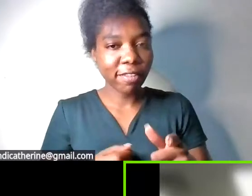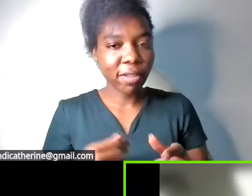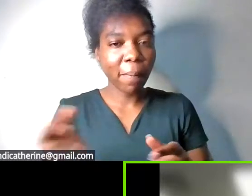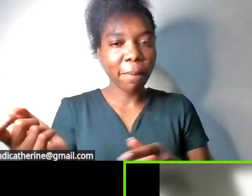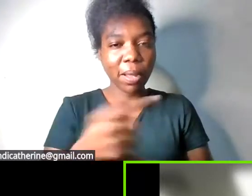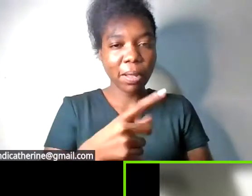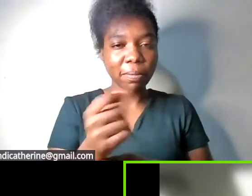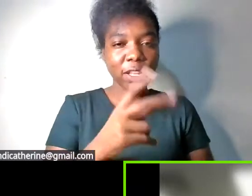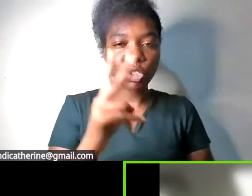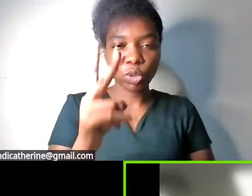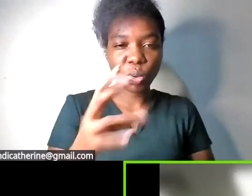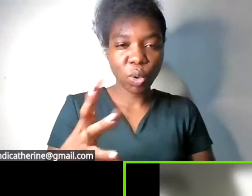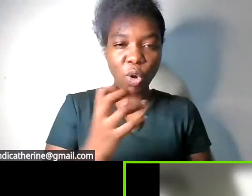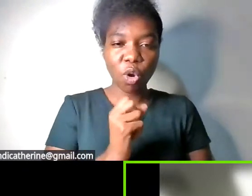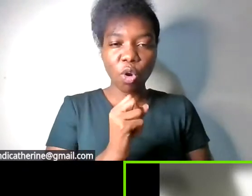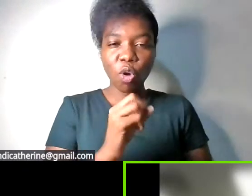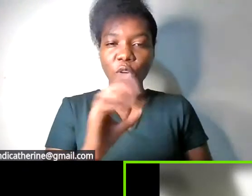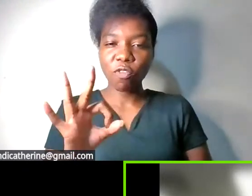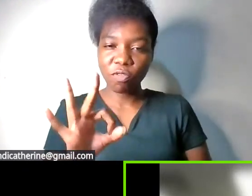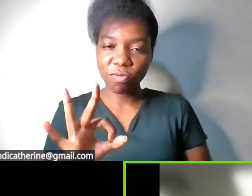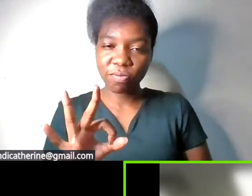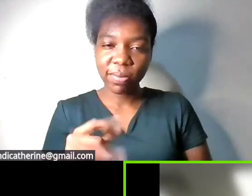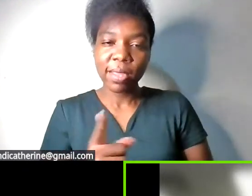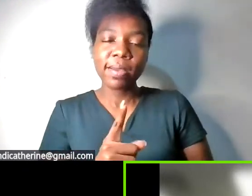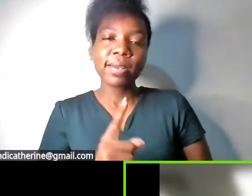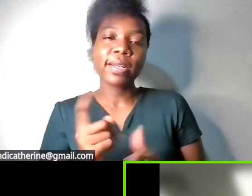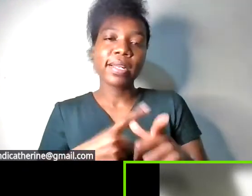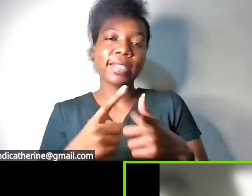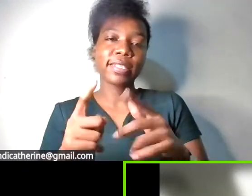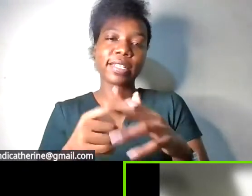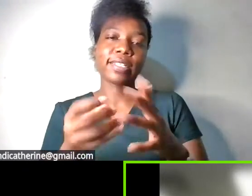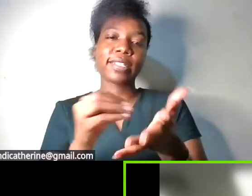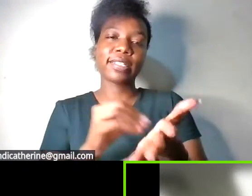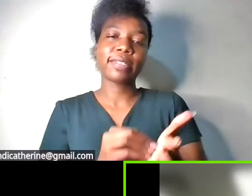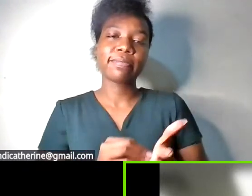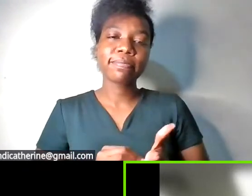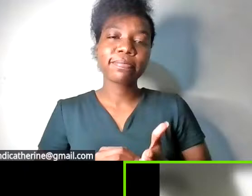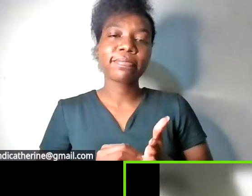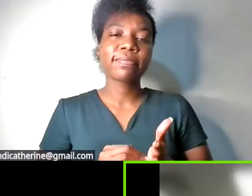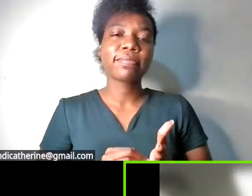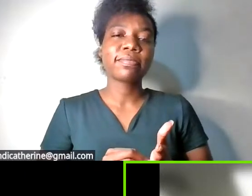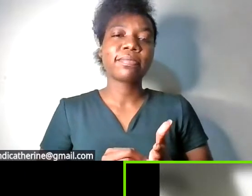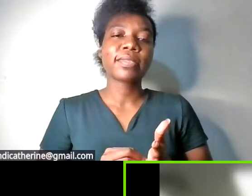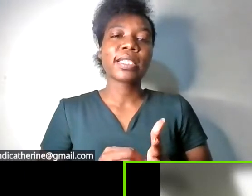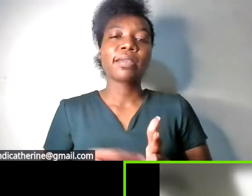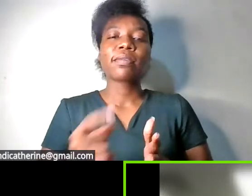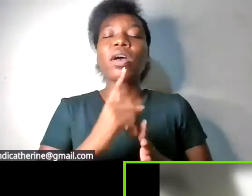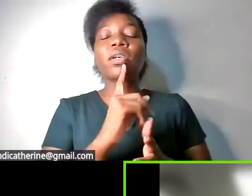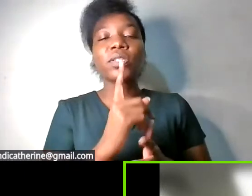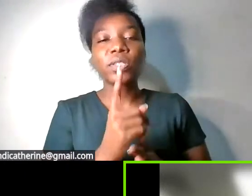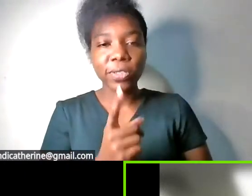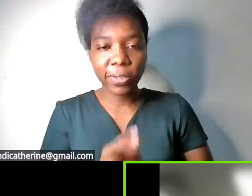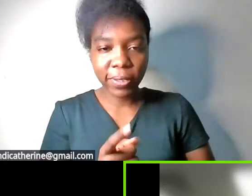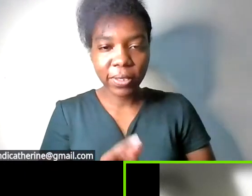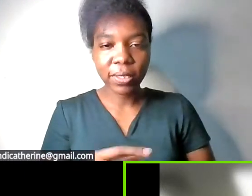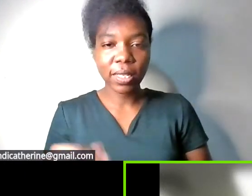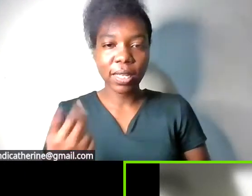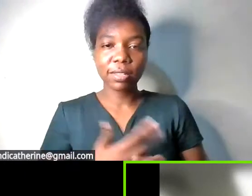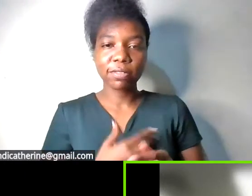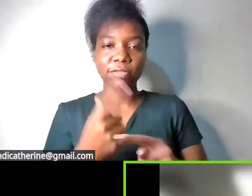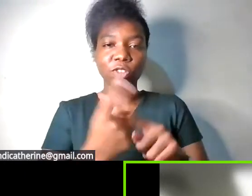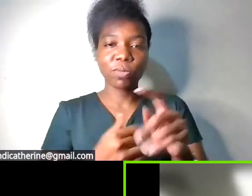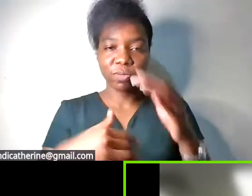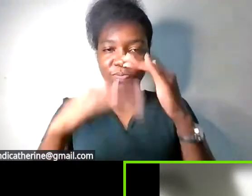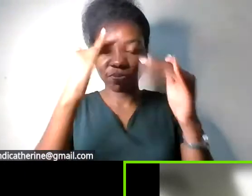how constricting that is if you are trying to get to a university that's not from your home country, which means they have a different schedule.